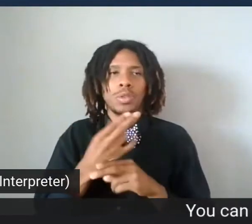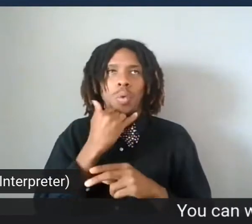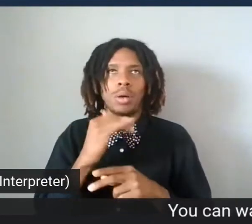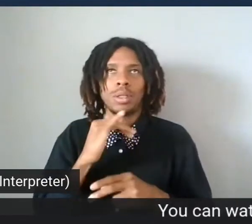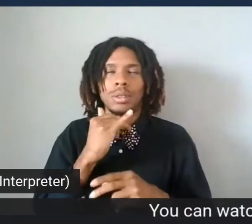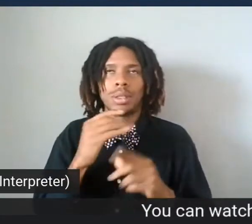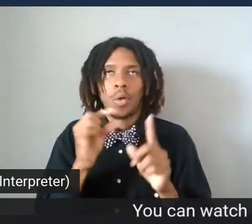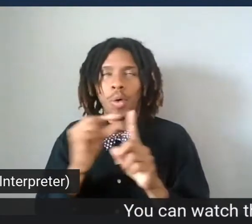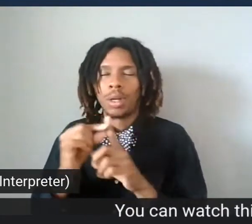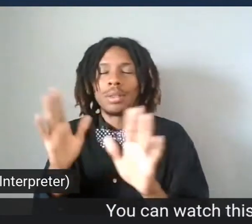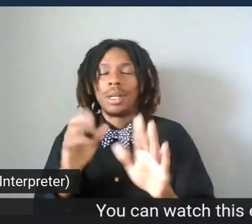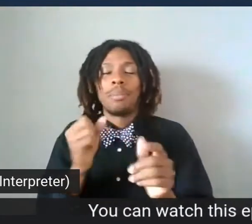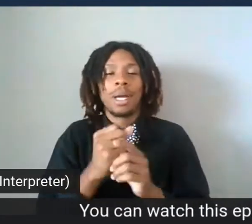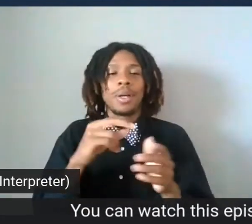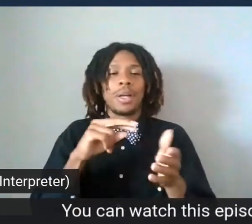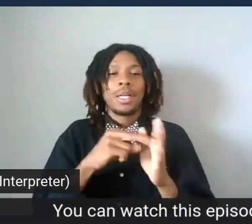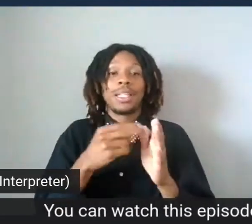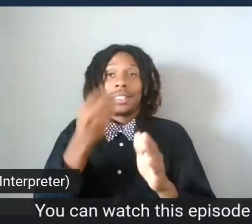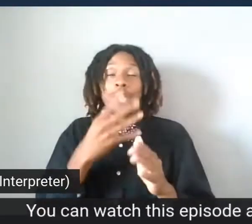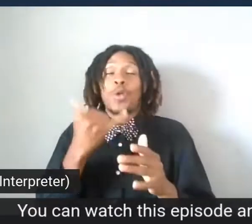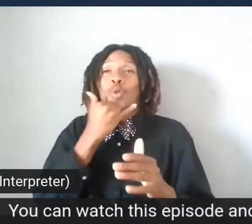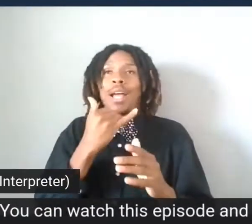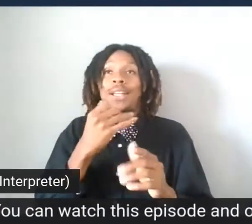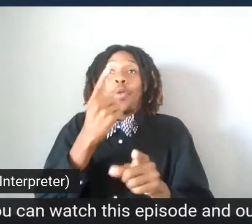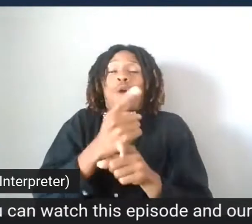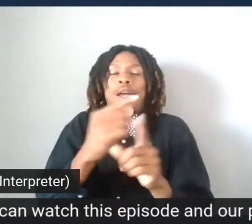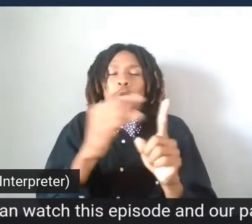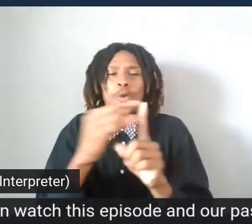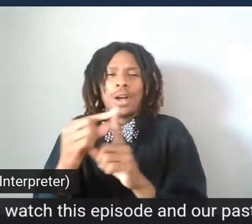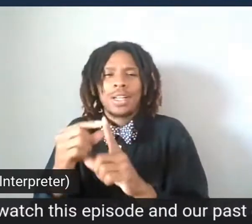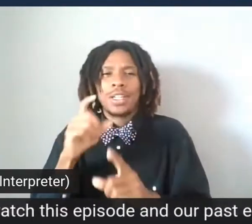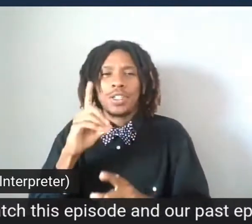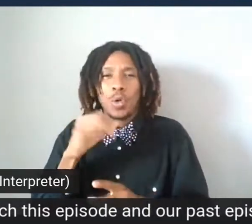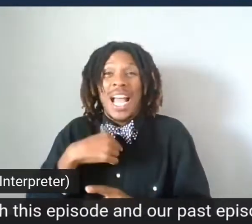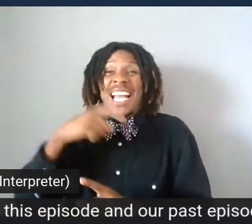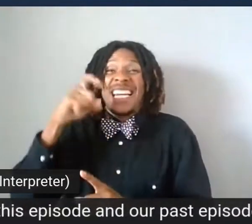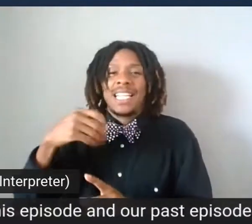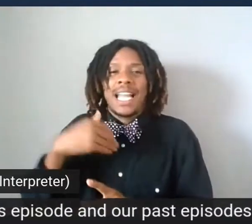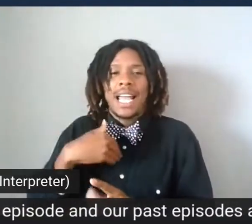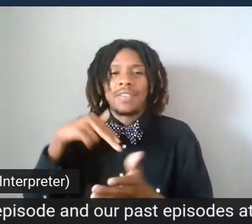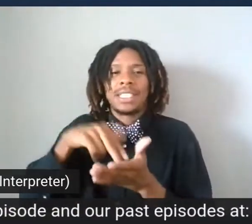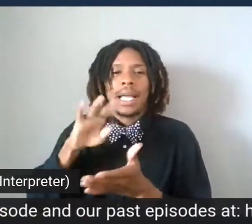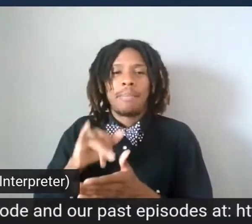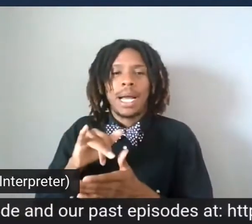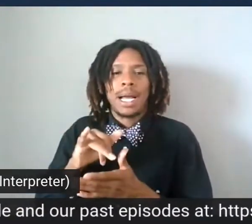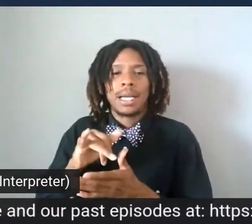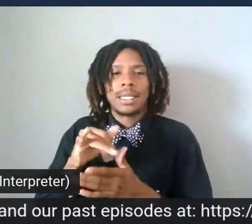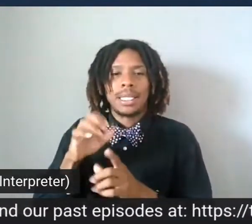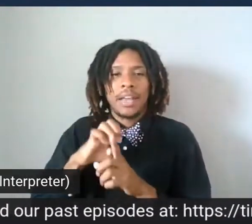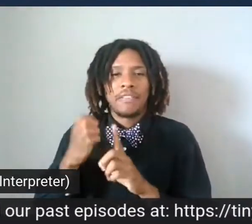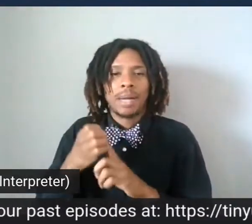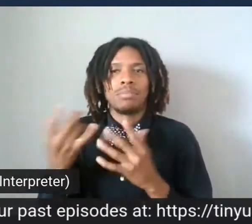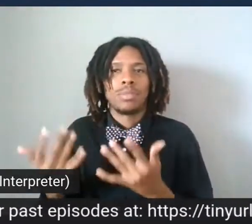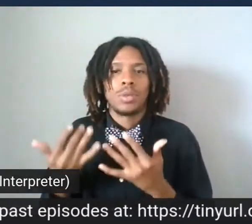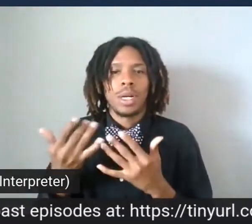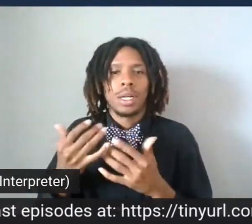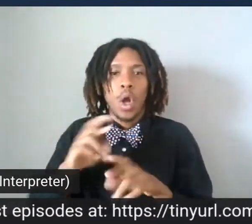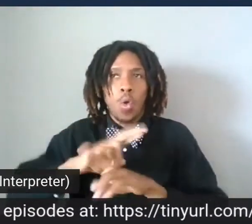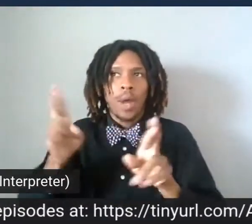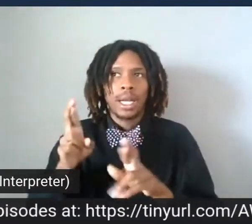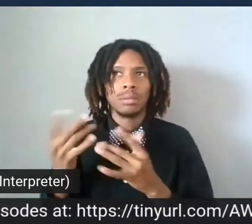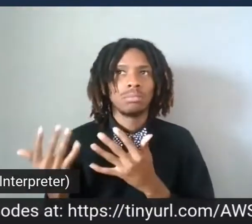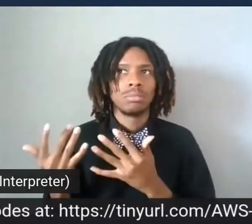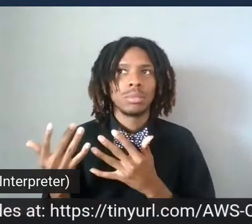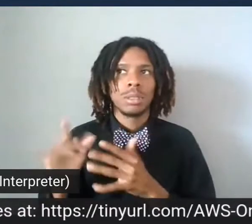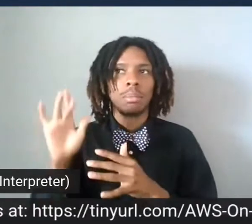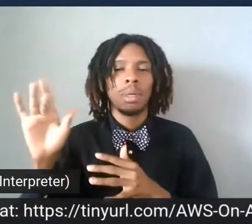you could tell us what the right terminology is. But then, do I have to have that standby environment up at all times? Can I